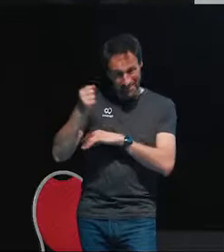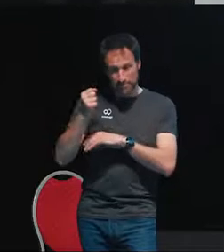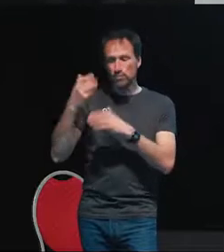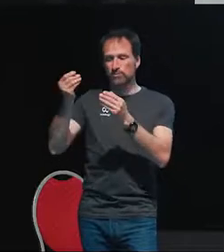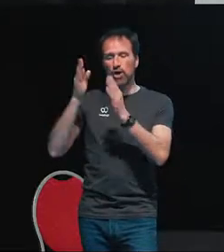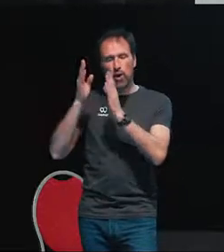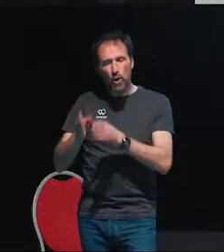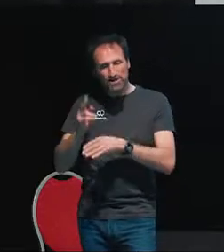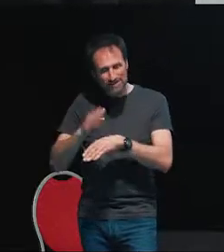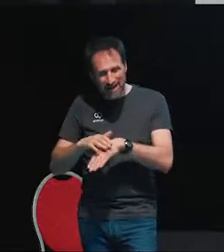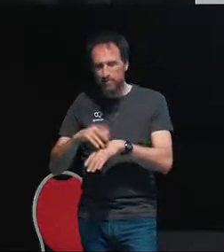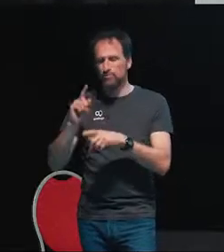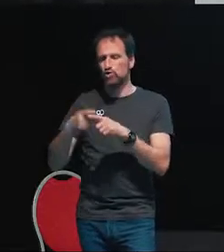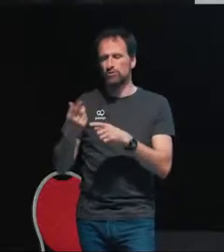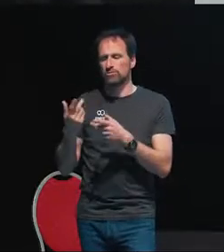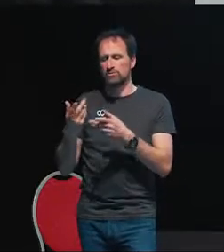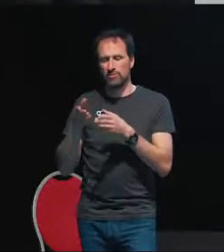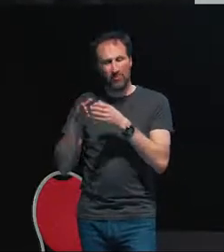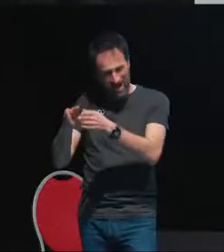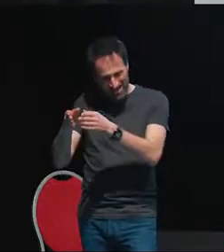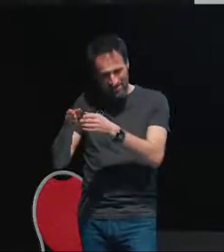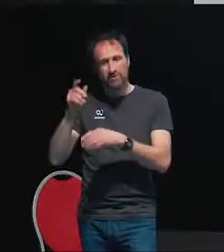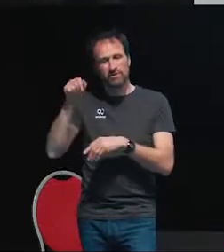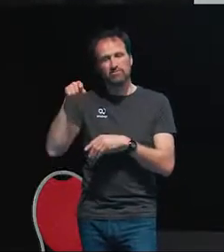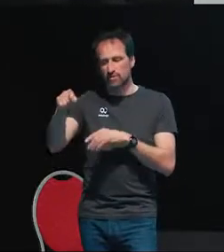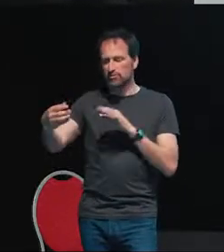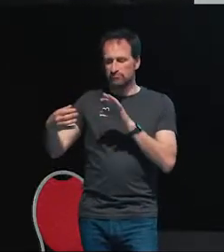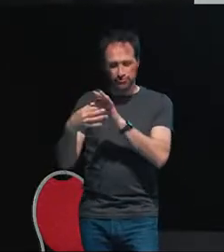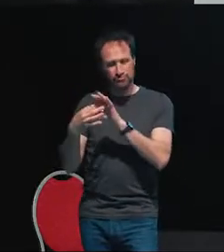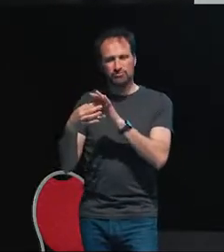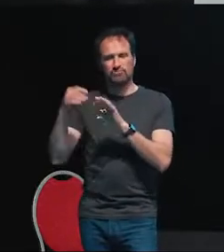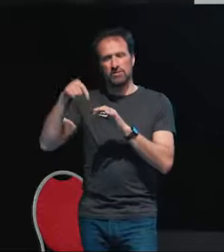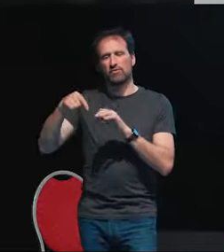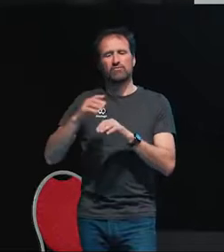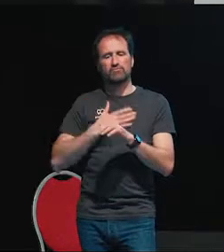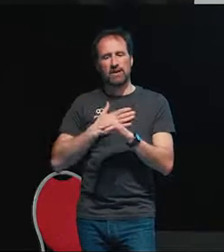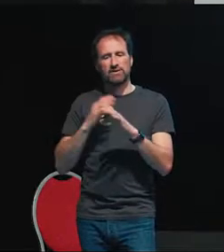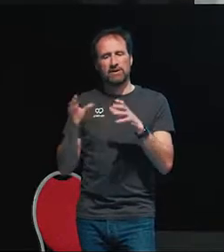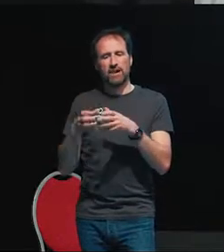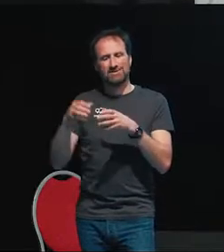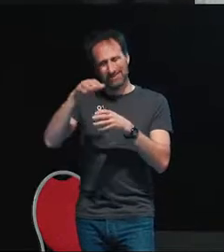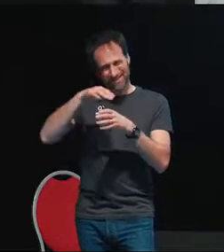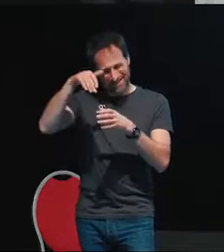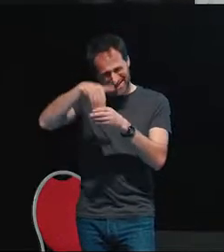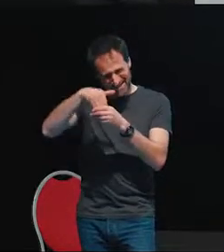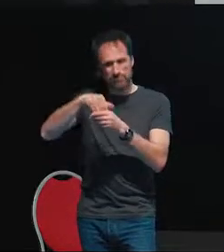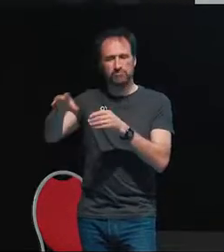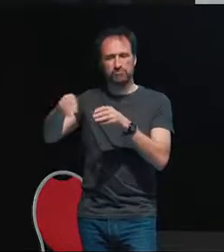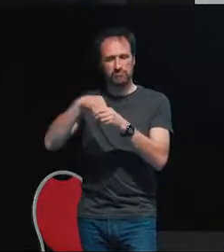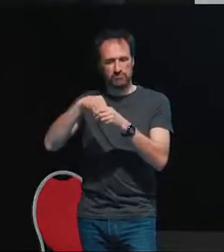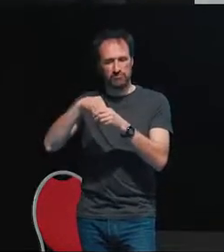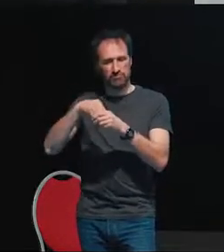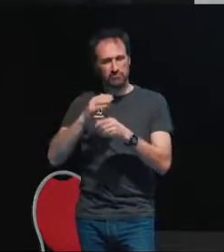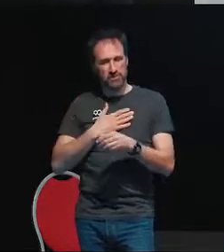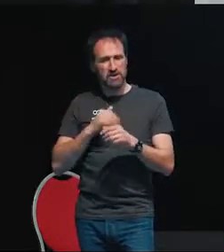you can direct this traffic to a service that is living inside of your cluster so I was like ok I just bring up a service for each of these parts of my